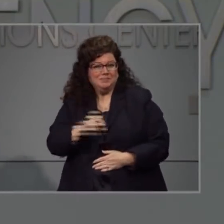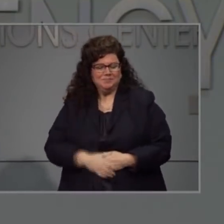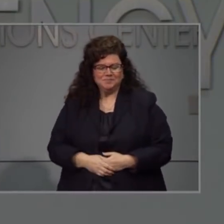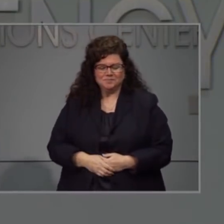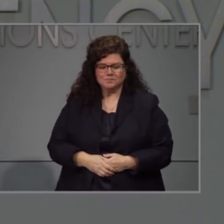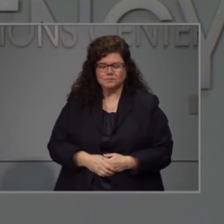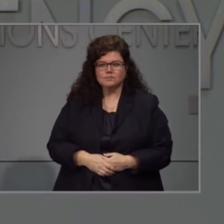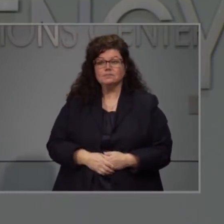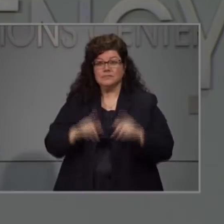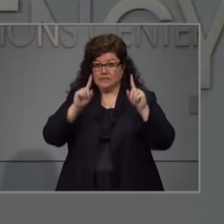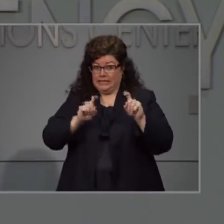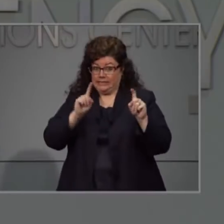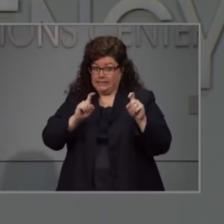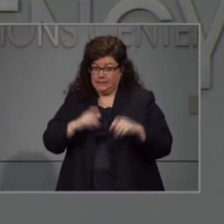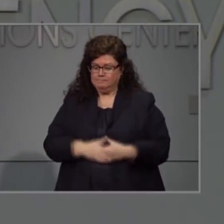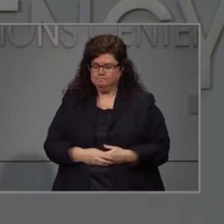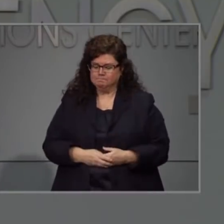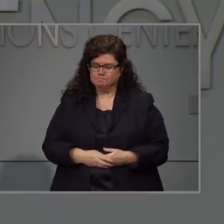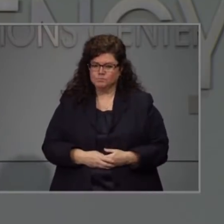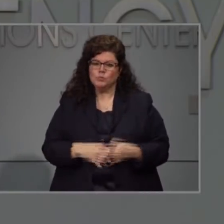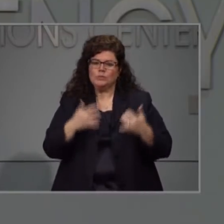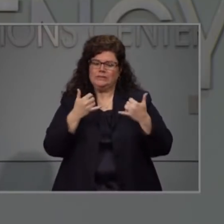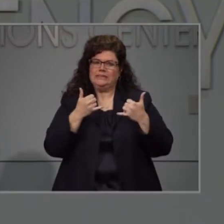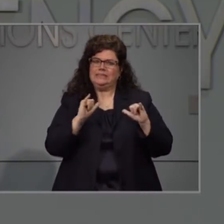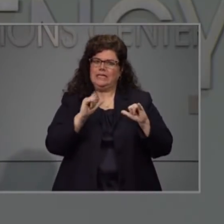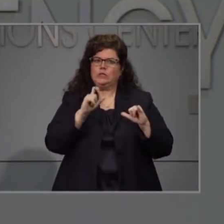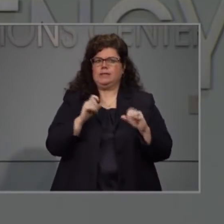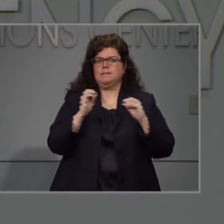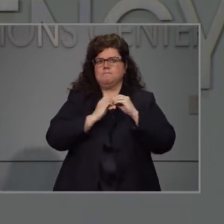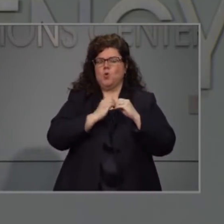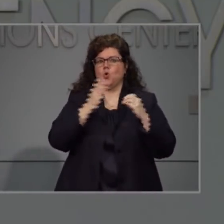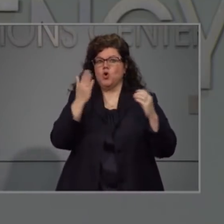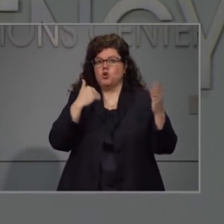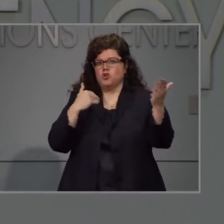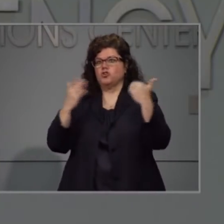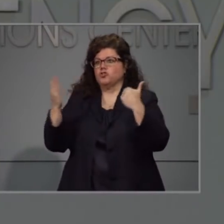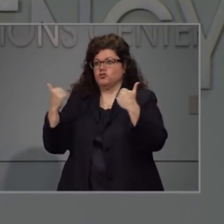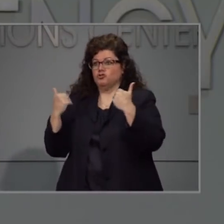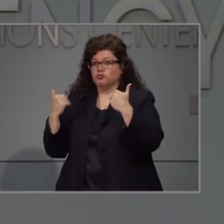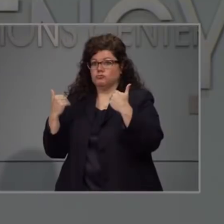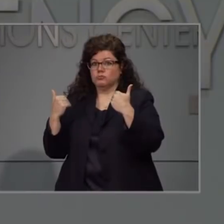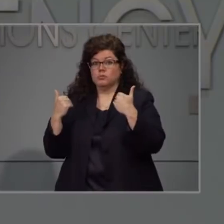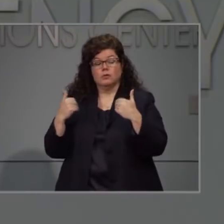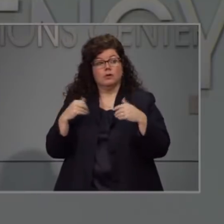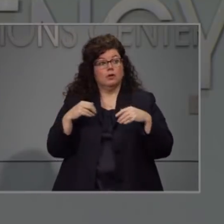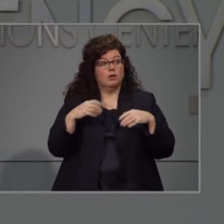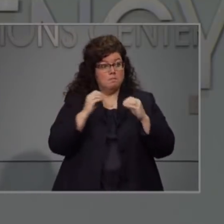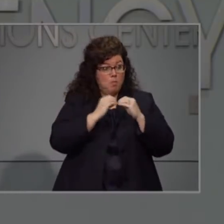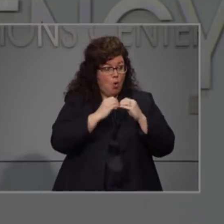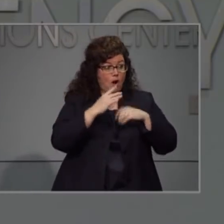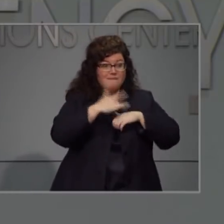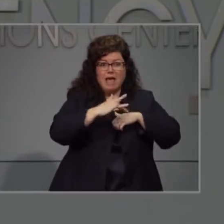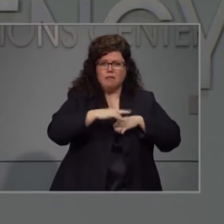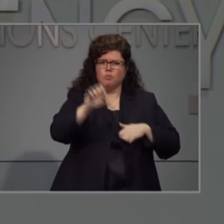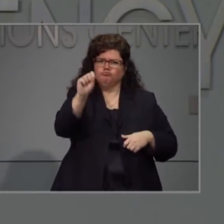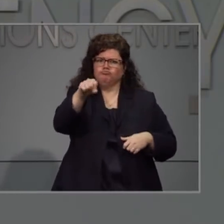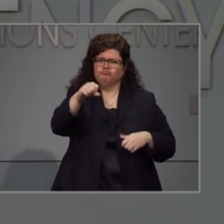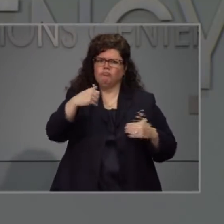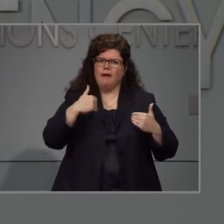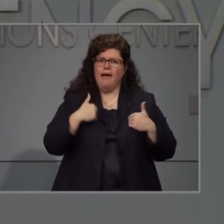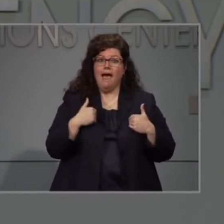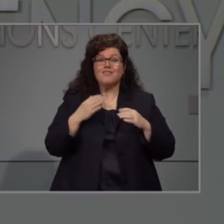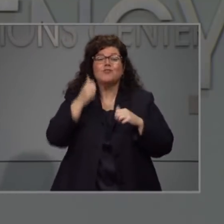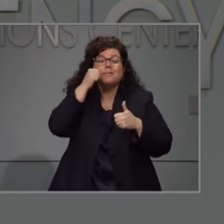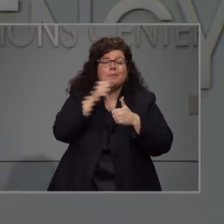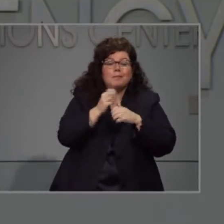what I would say is we still need to do more improvement on supply chain overall. I think things have gotten a lot better, and we're in a much better spot than we